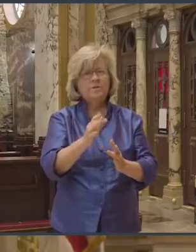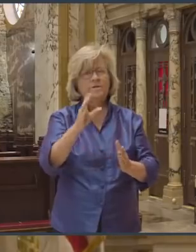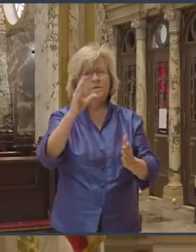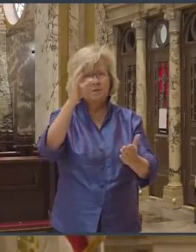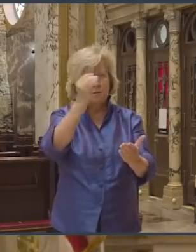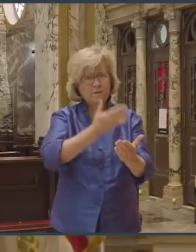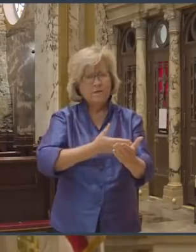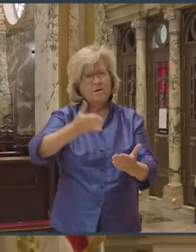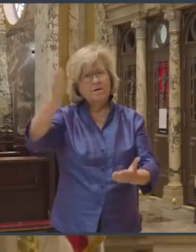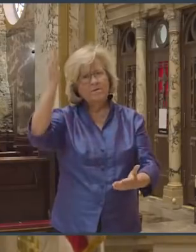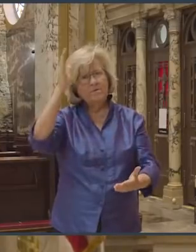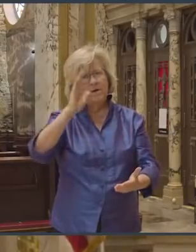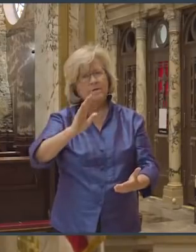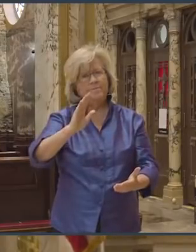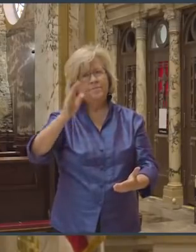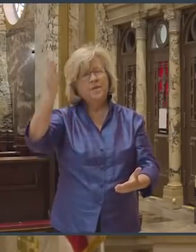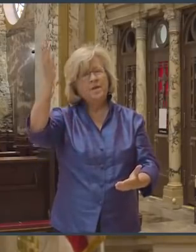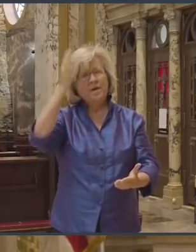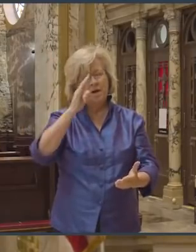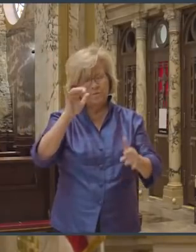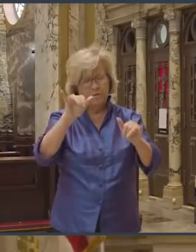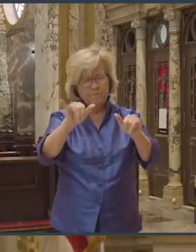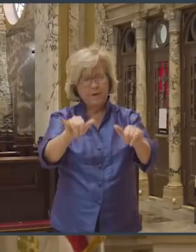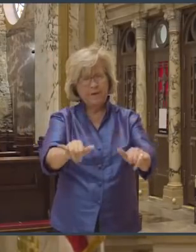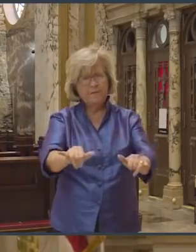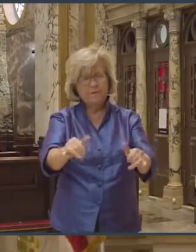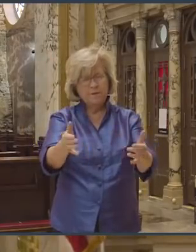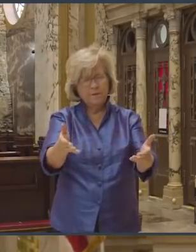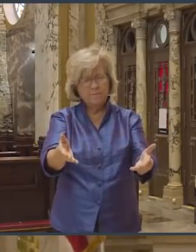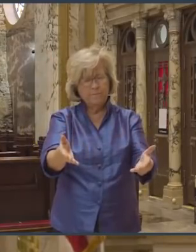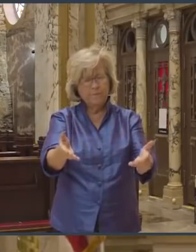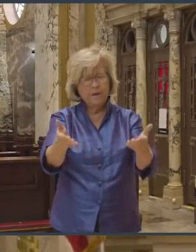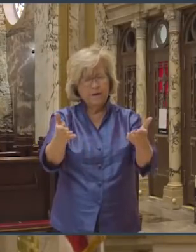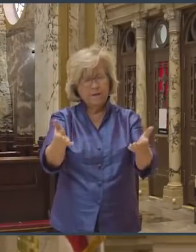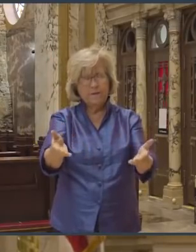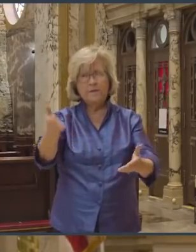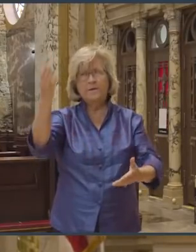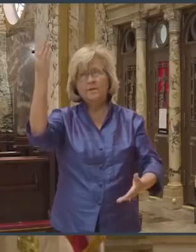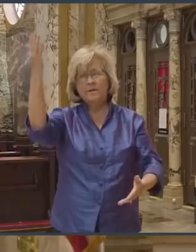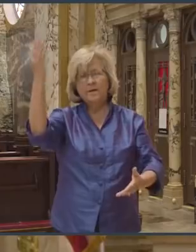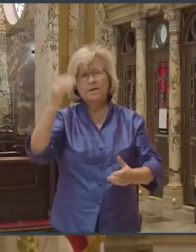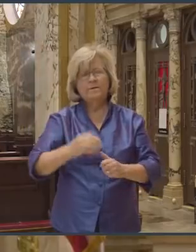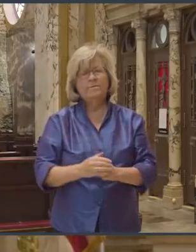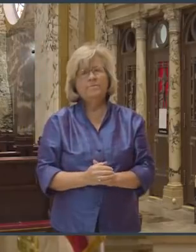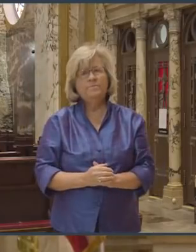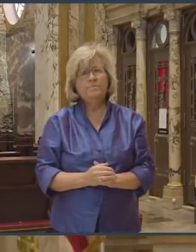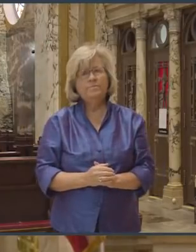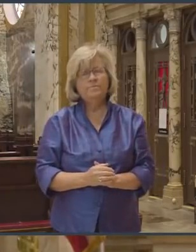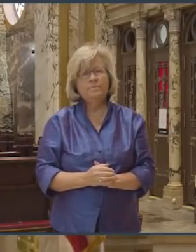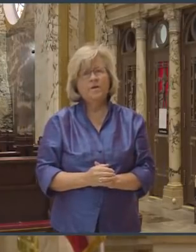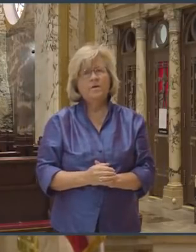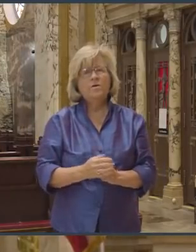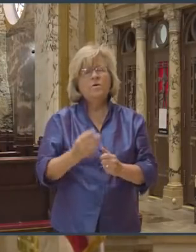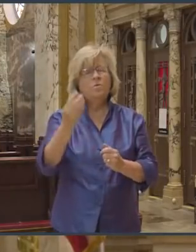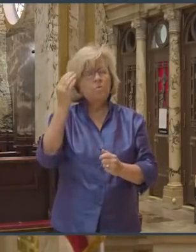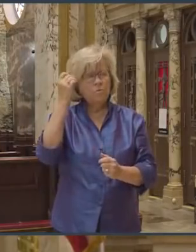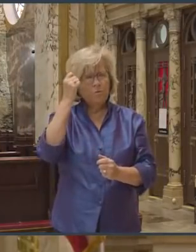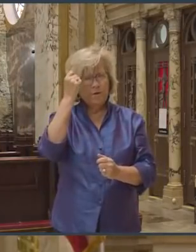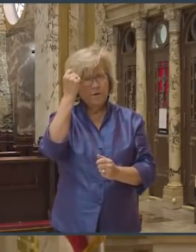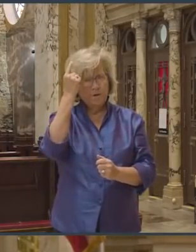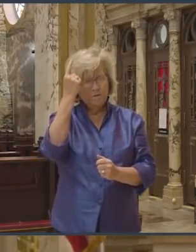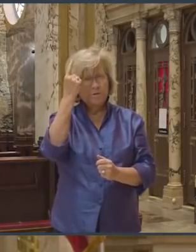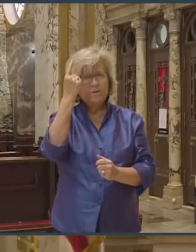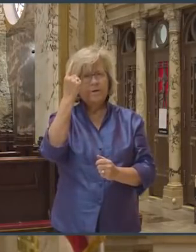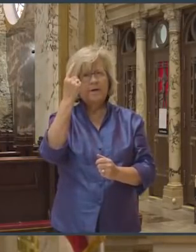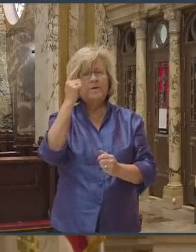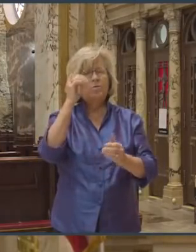God, God remains in him and he in God. We have come to know and to believe